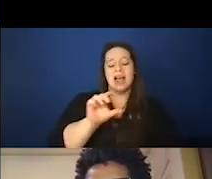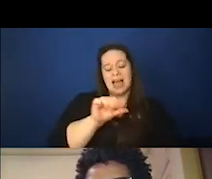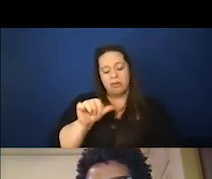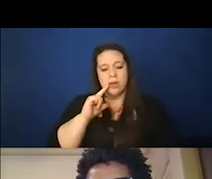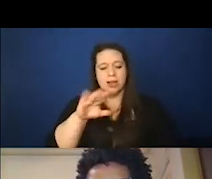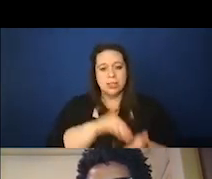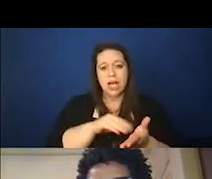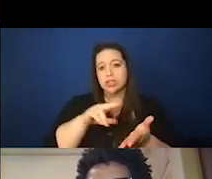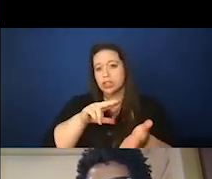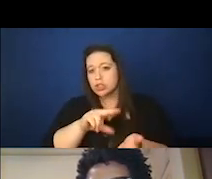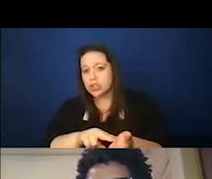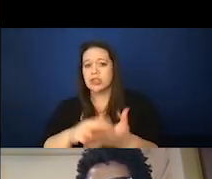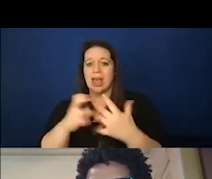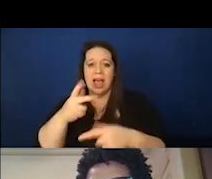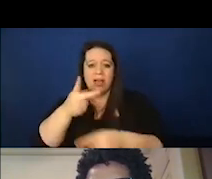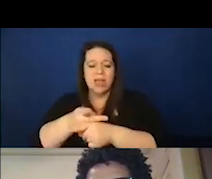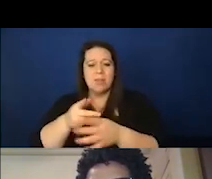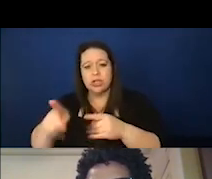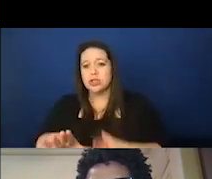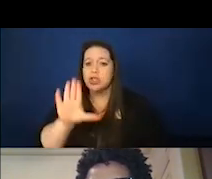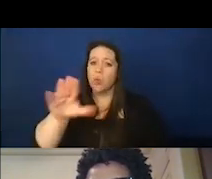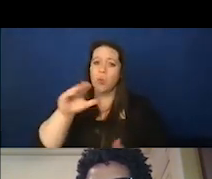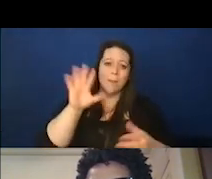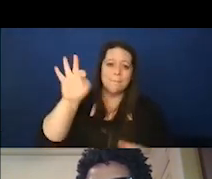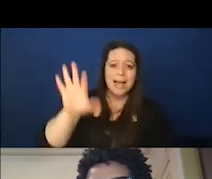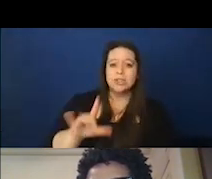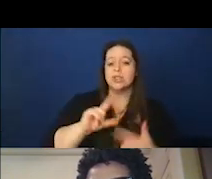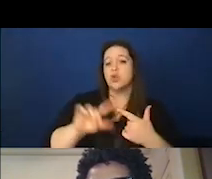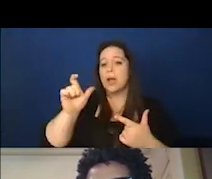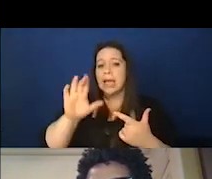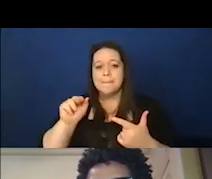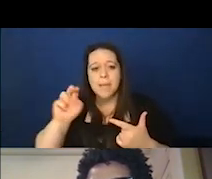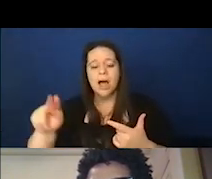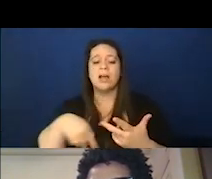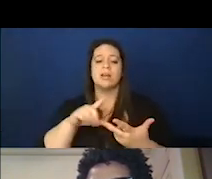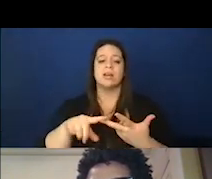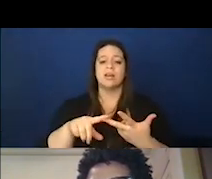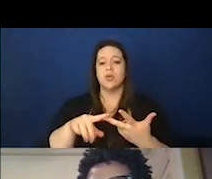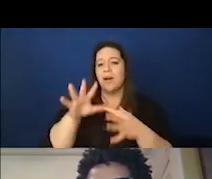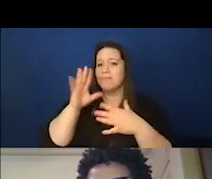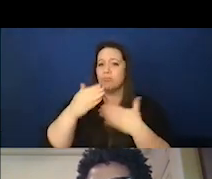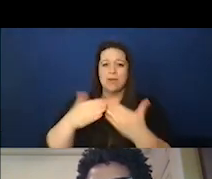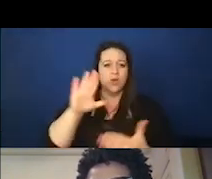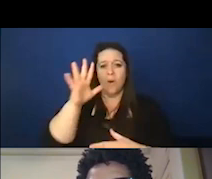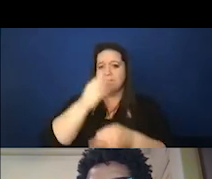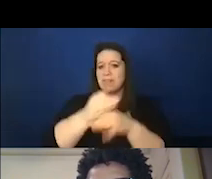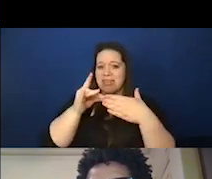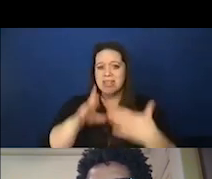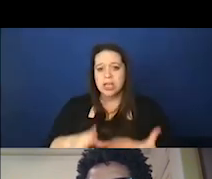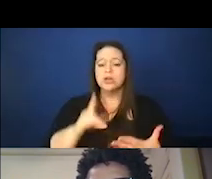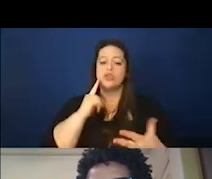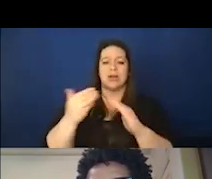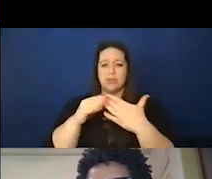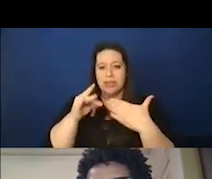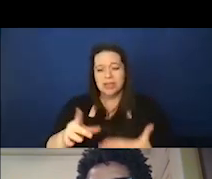healthcare professionals, your pastors, your imams, your faith leaders, your community